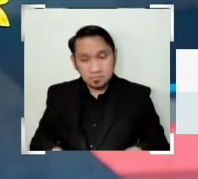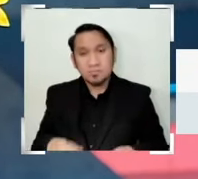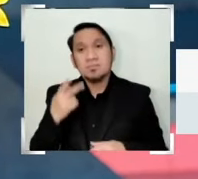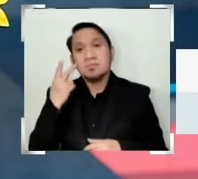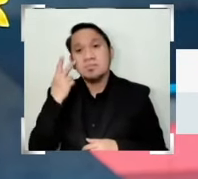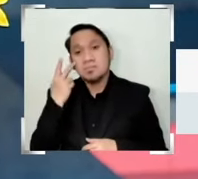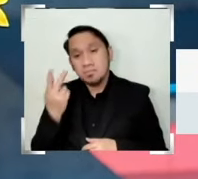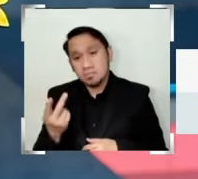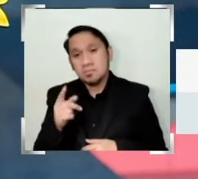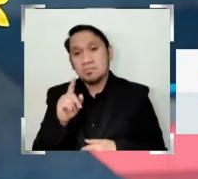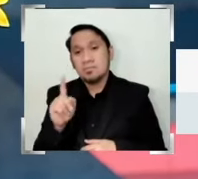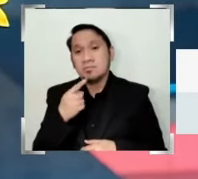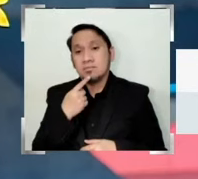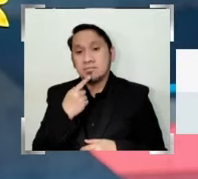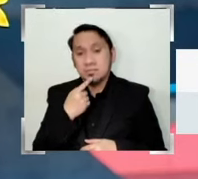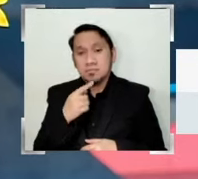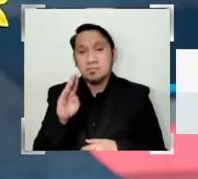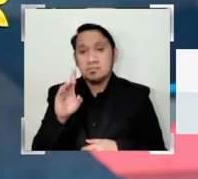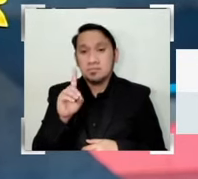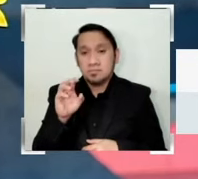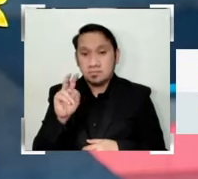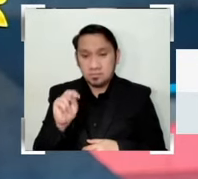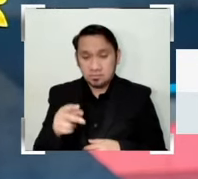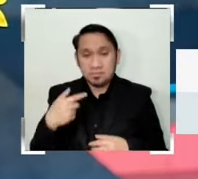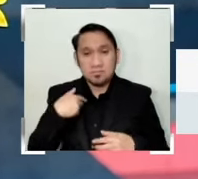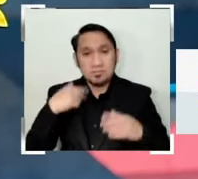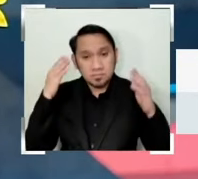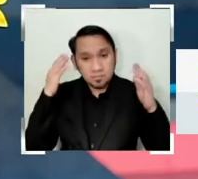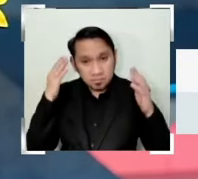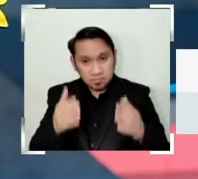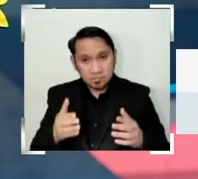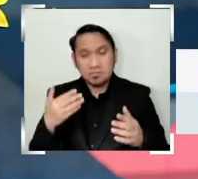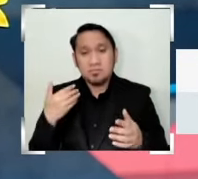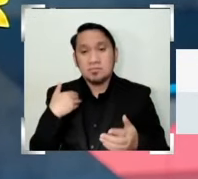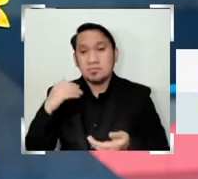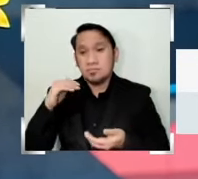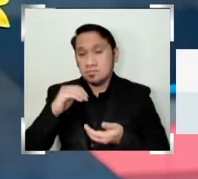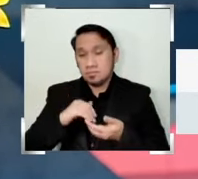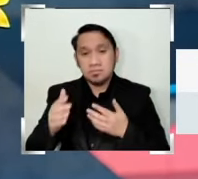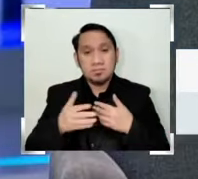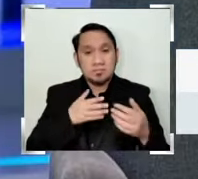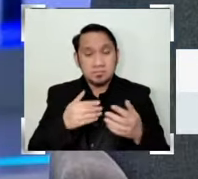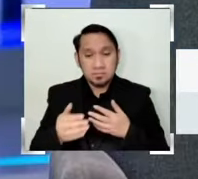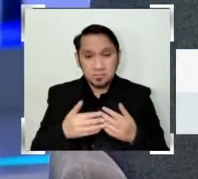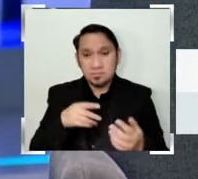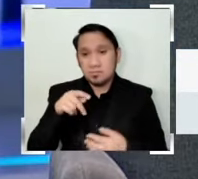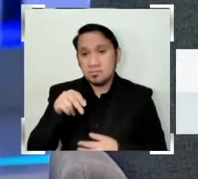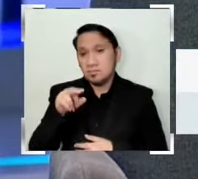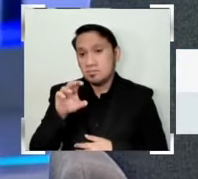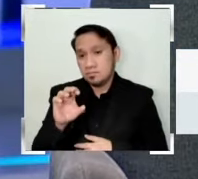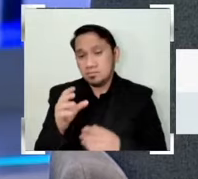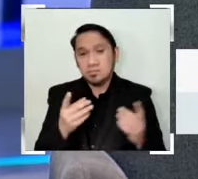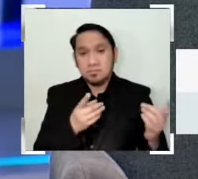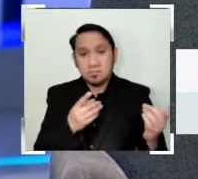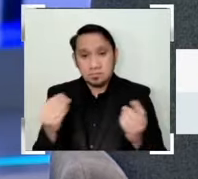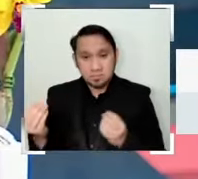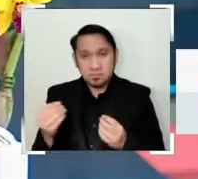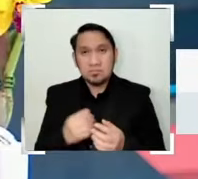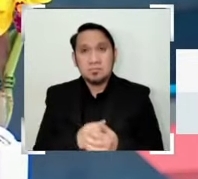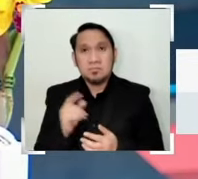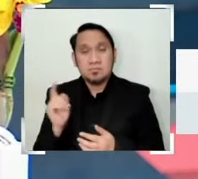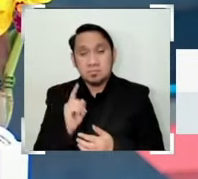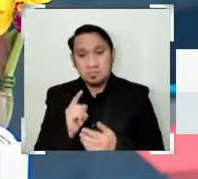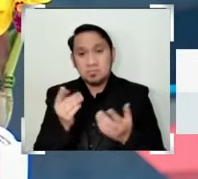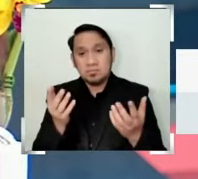Biden is doing, and that is focusing on our allies. Mm-hmm. No matter what the PRC is doing, all we want is fair